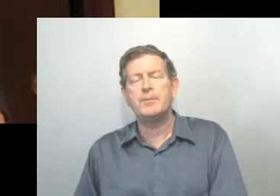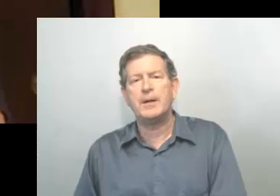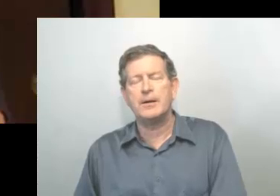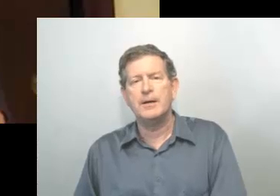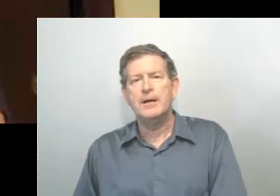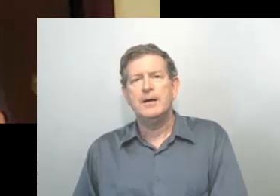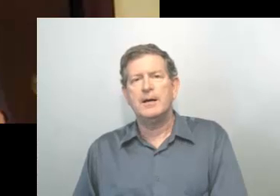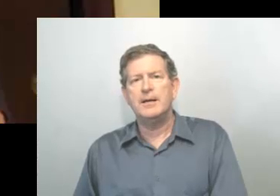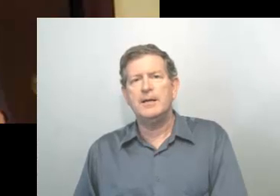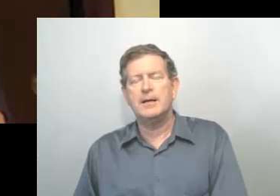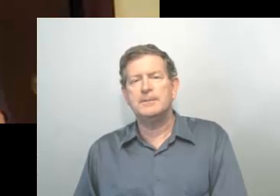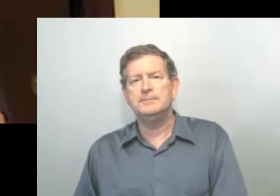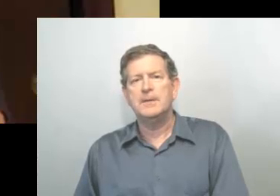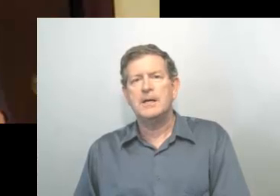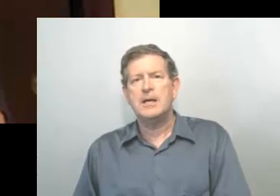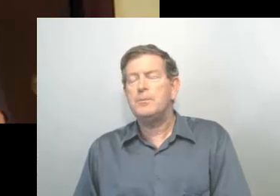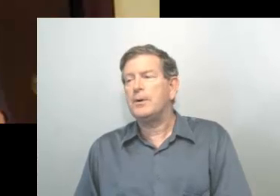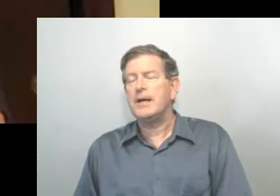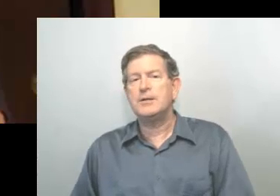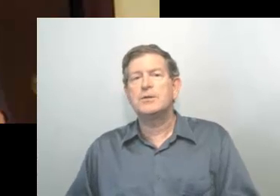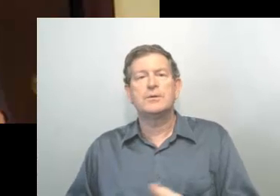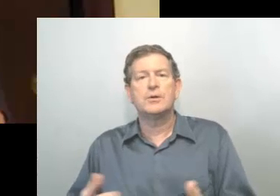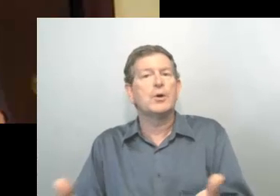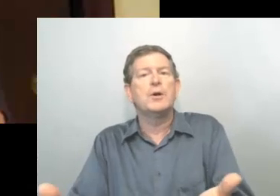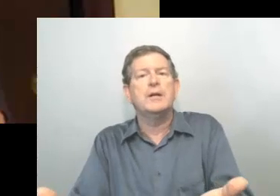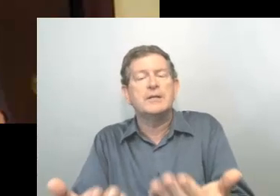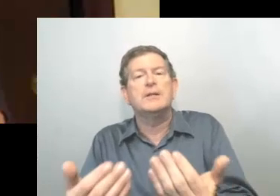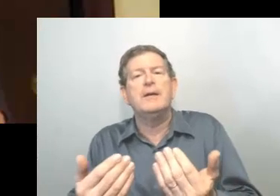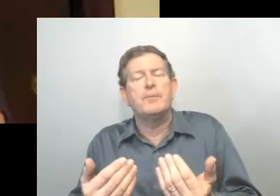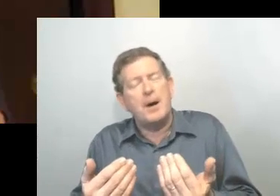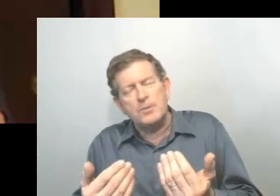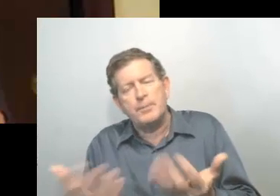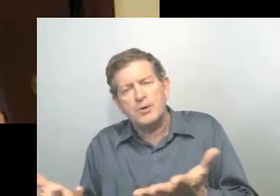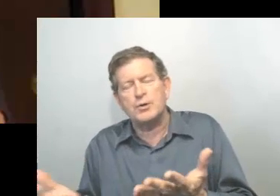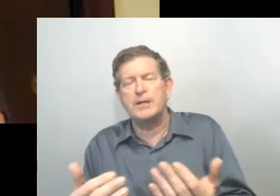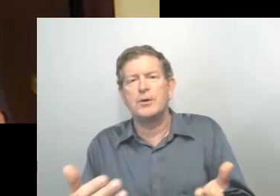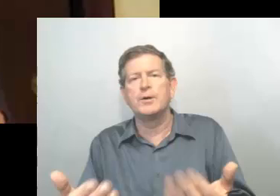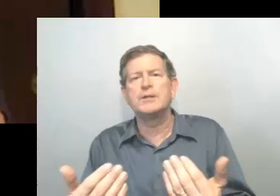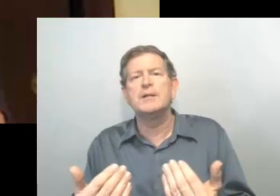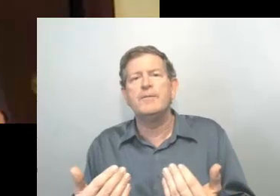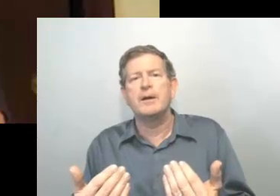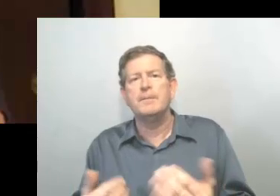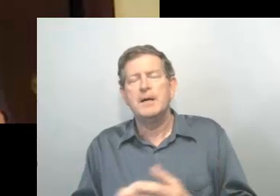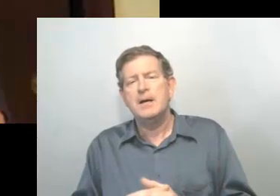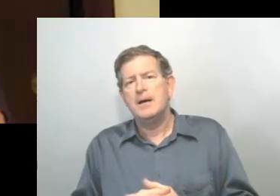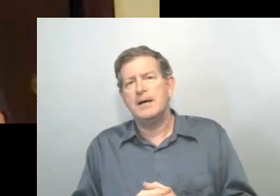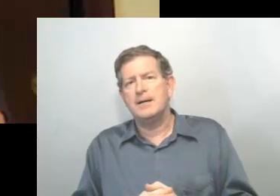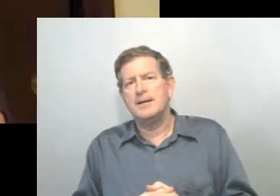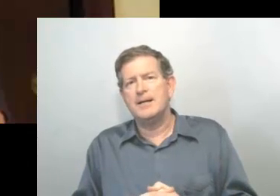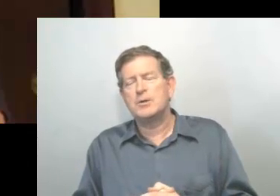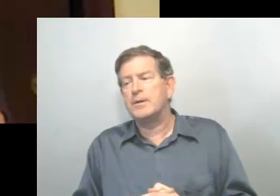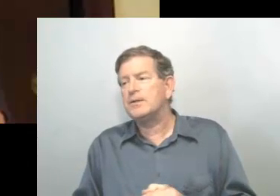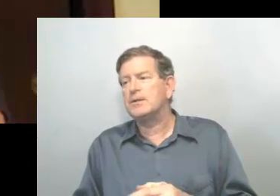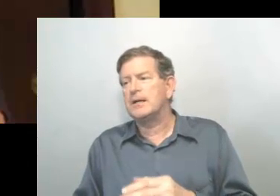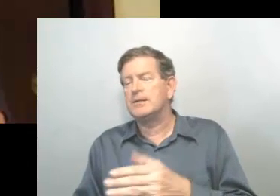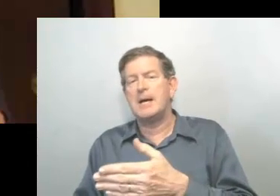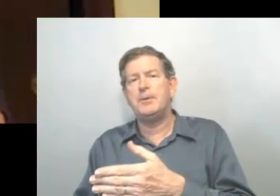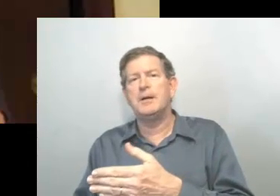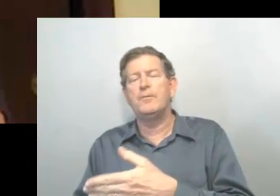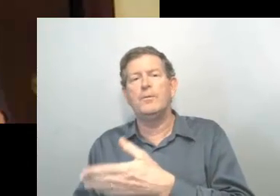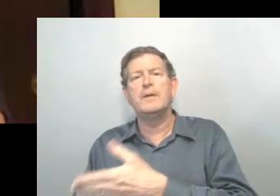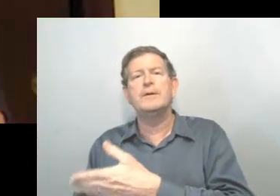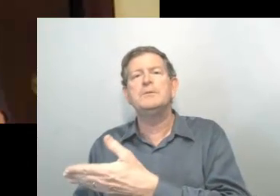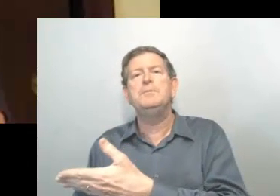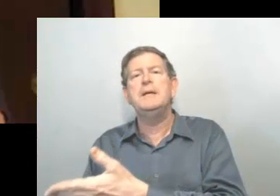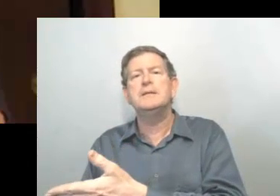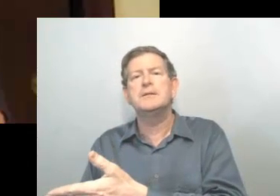professional trumpet player. He plays to earn his partially to earn his living. And so this is an